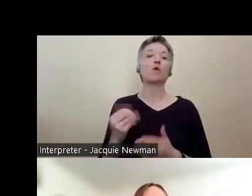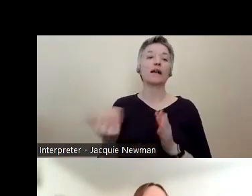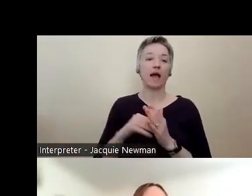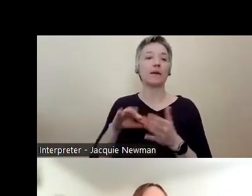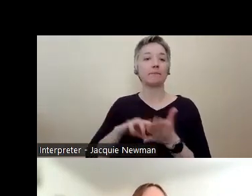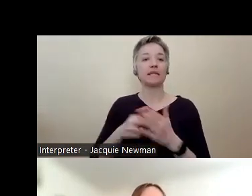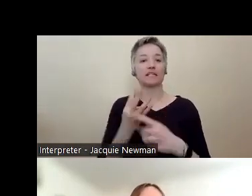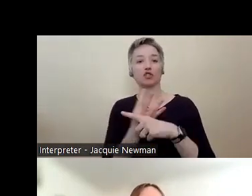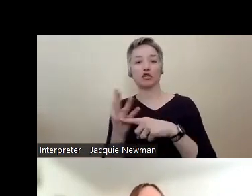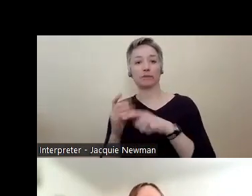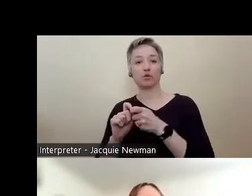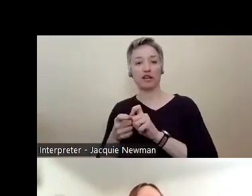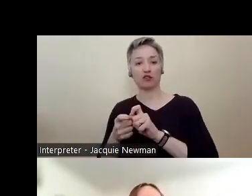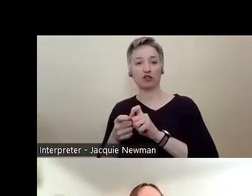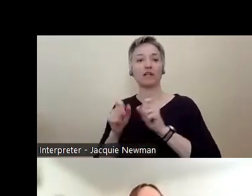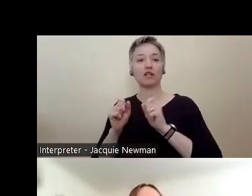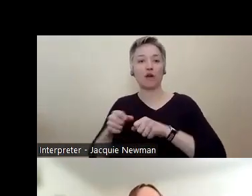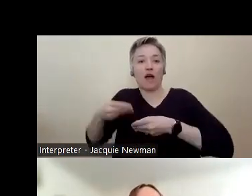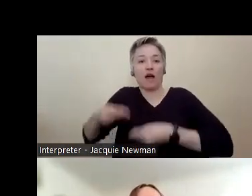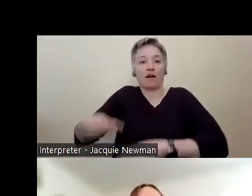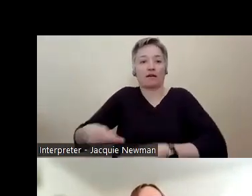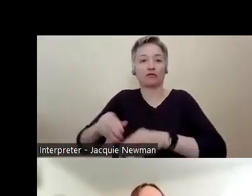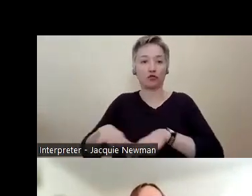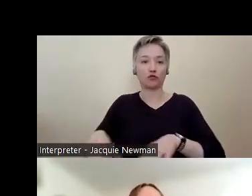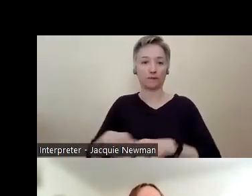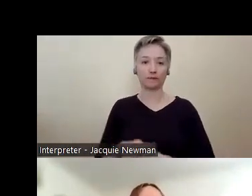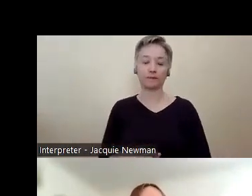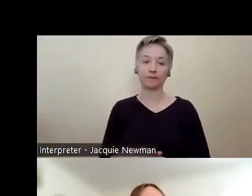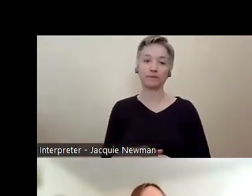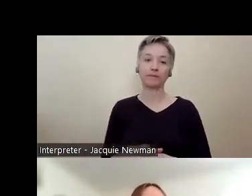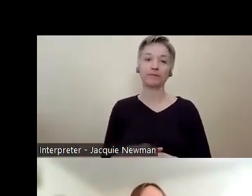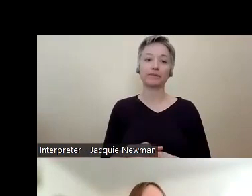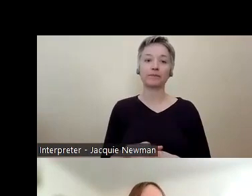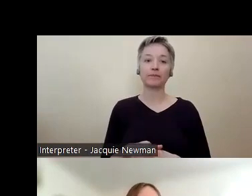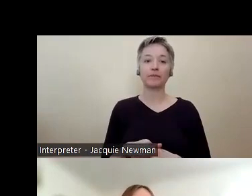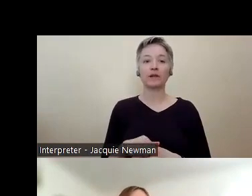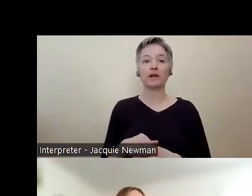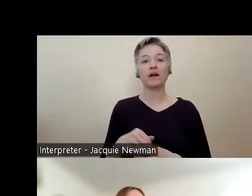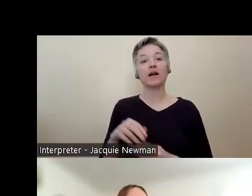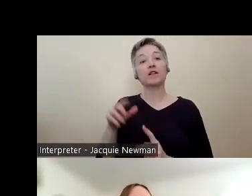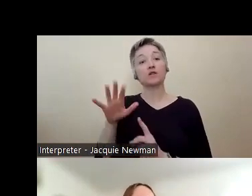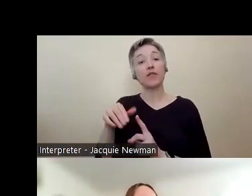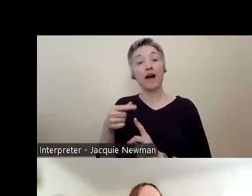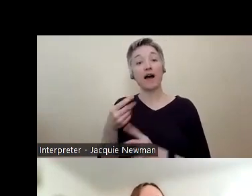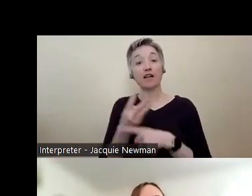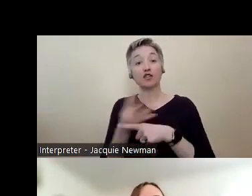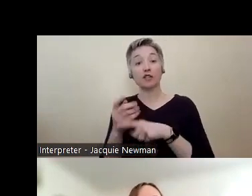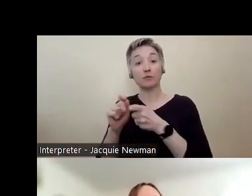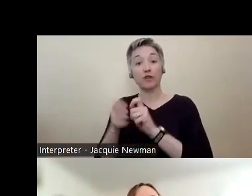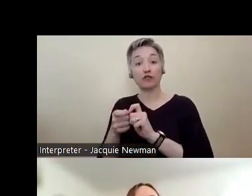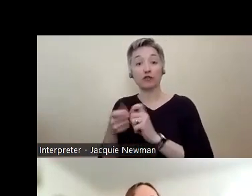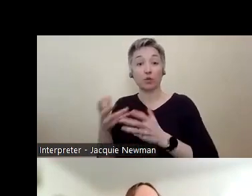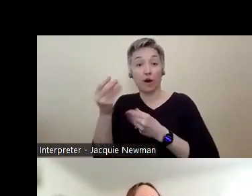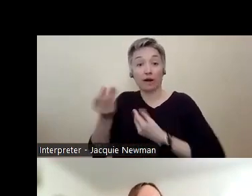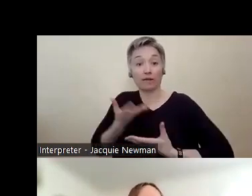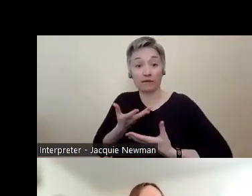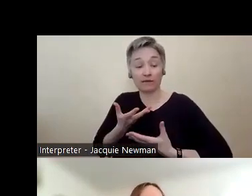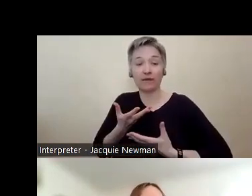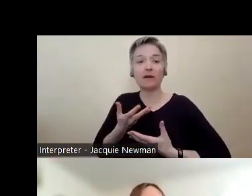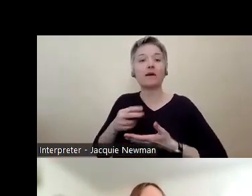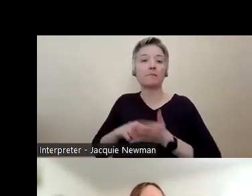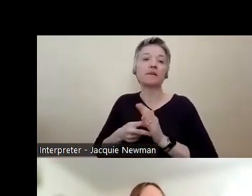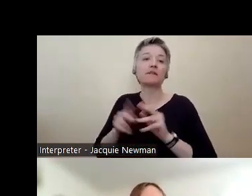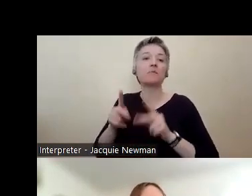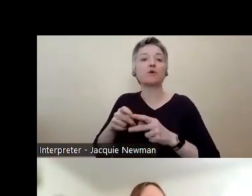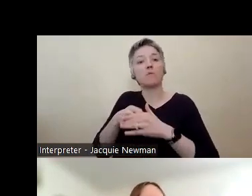then be passed on to children. And what these pathogenic variants or gene mutations tell us is that someone has been born with